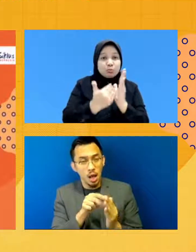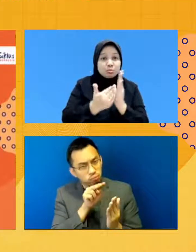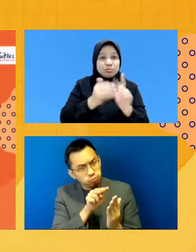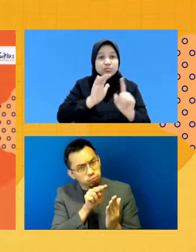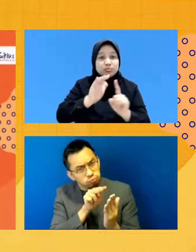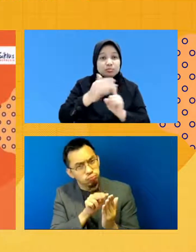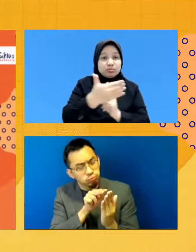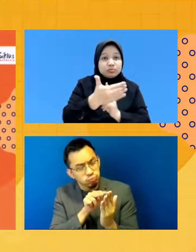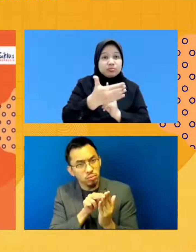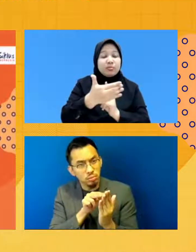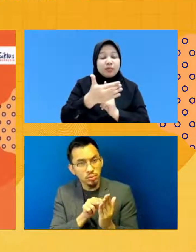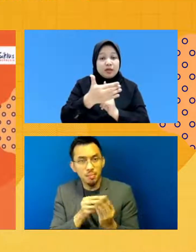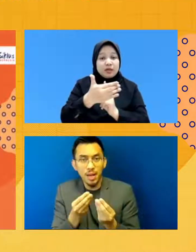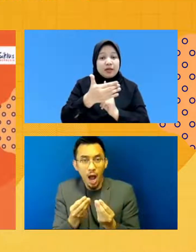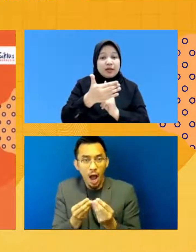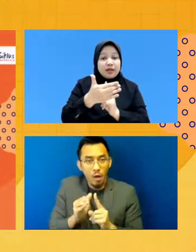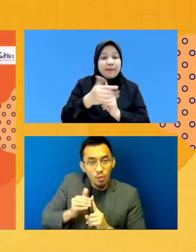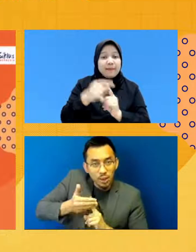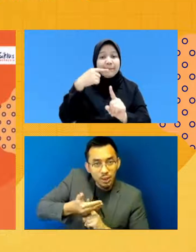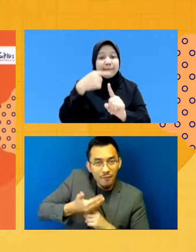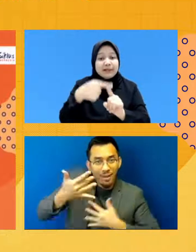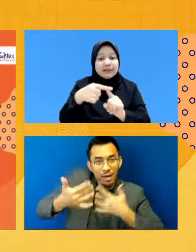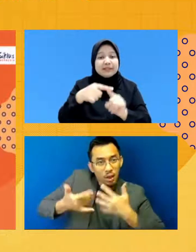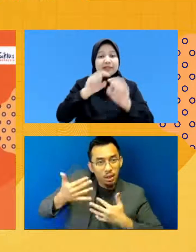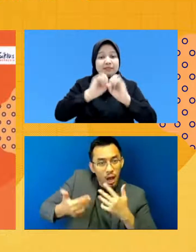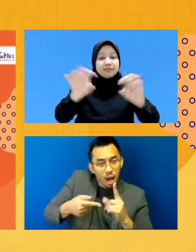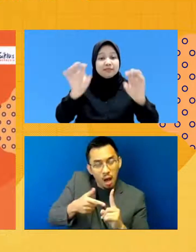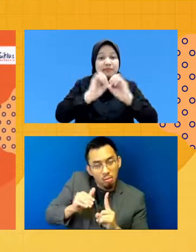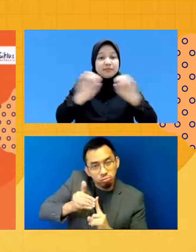to promote the inclusiveness to the